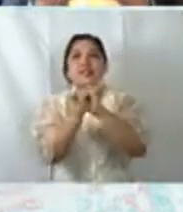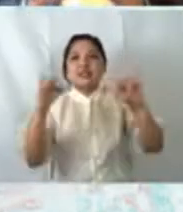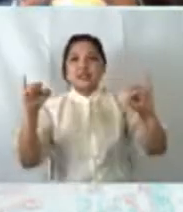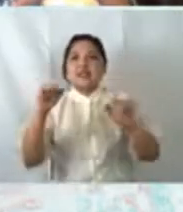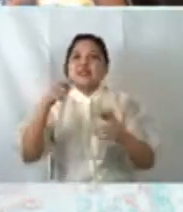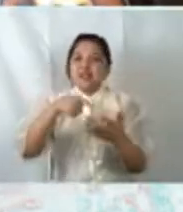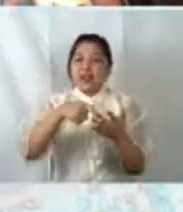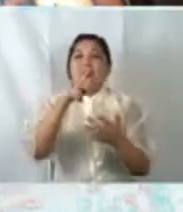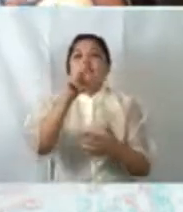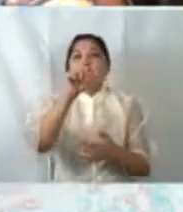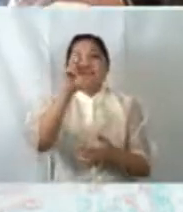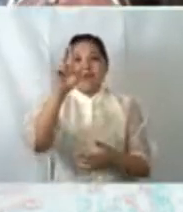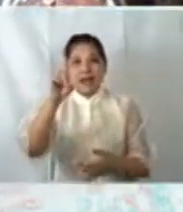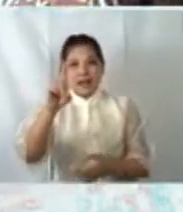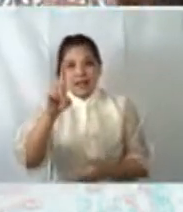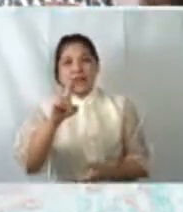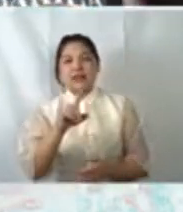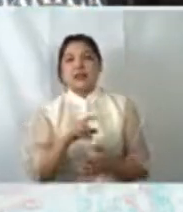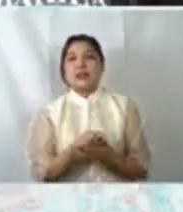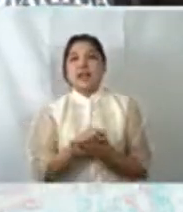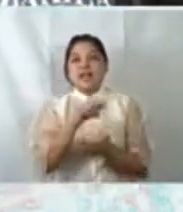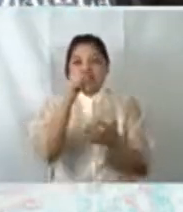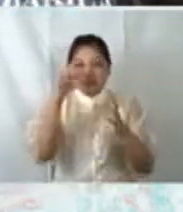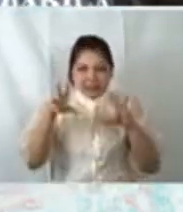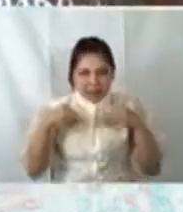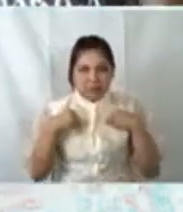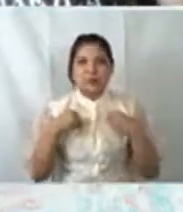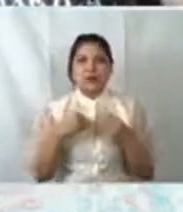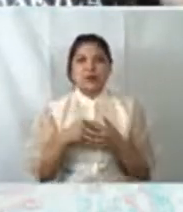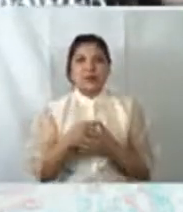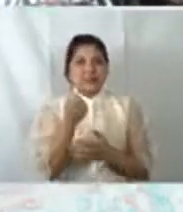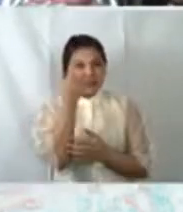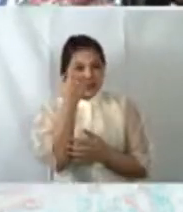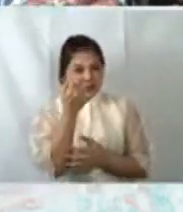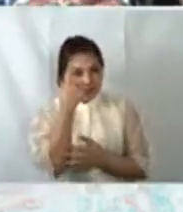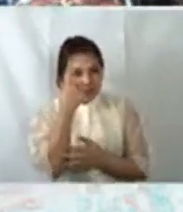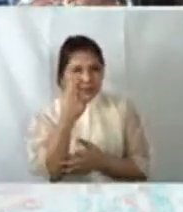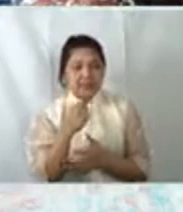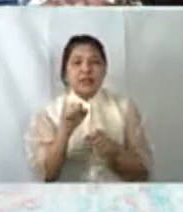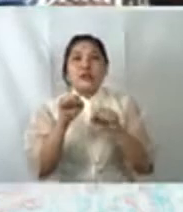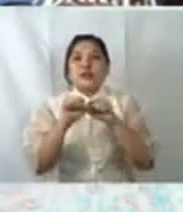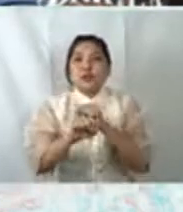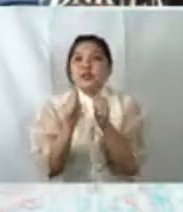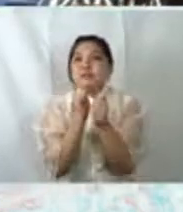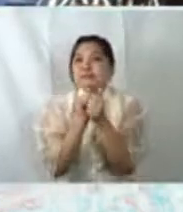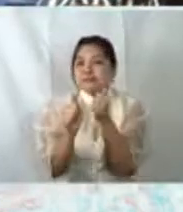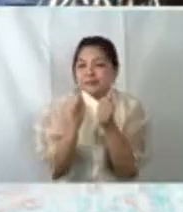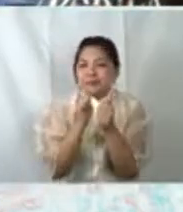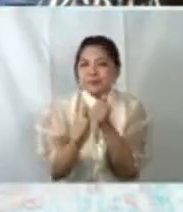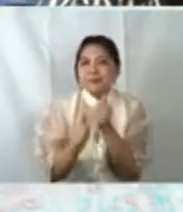No? Okay. Do you get me? So,